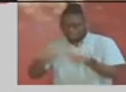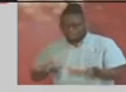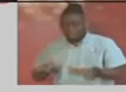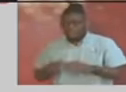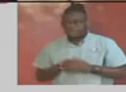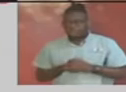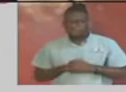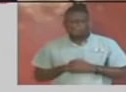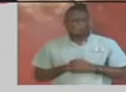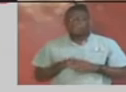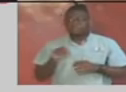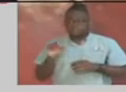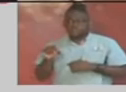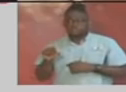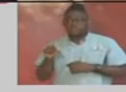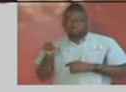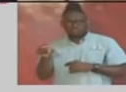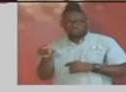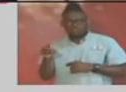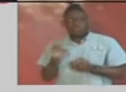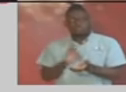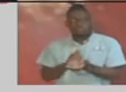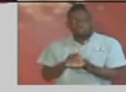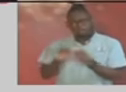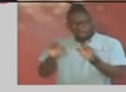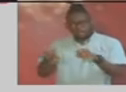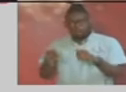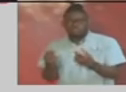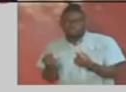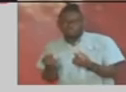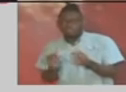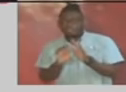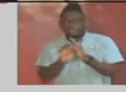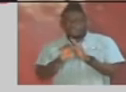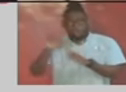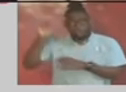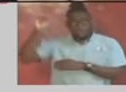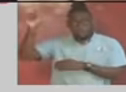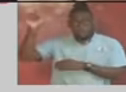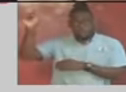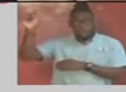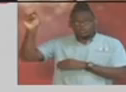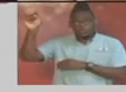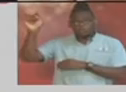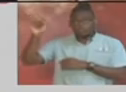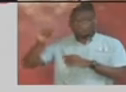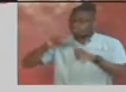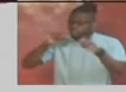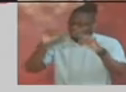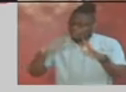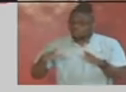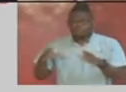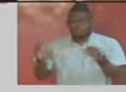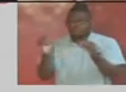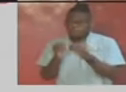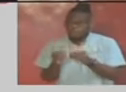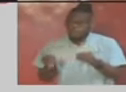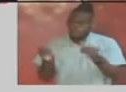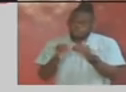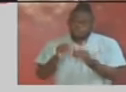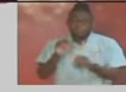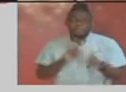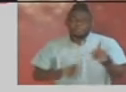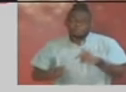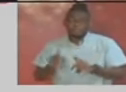do so. And they have been doing so. Actually in Tobago, they cast an extremely wide net. And I had a long discussion with Dr. Hoyt about it this